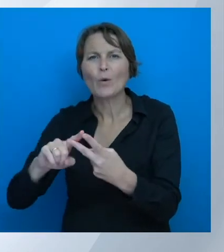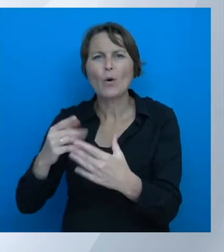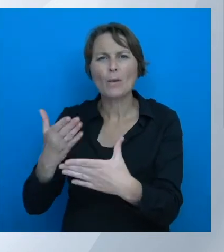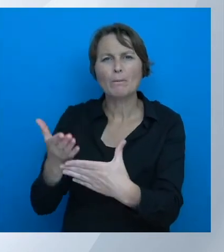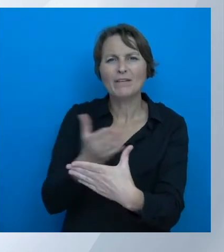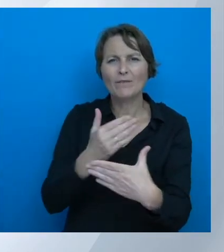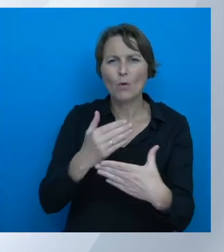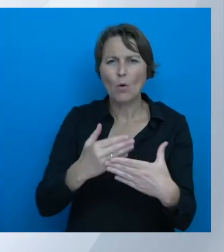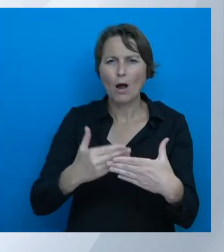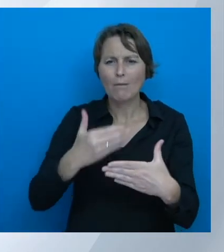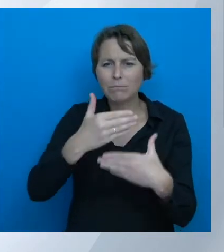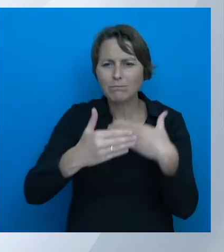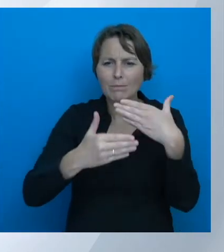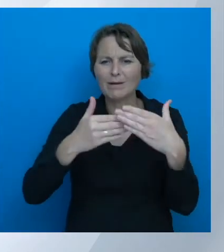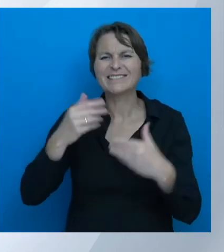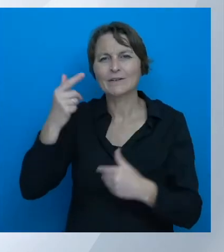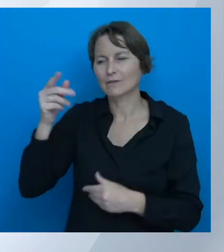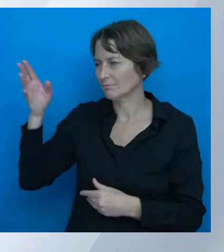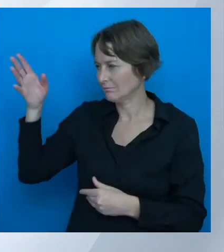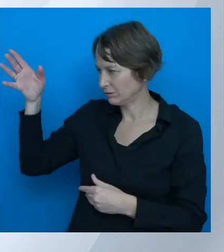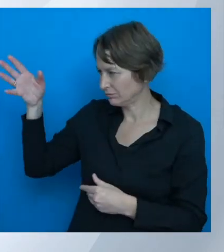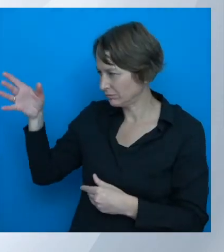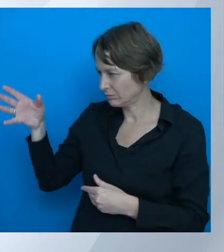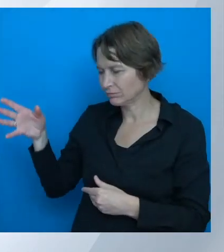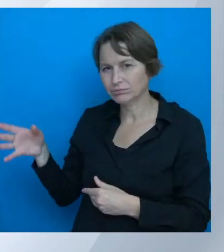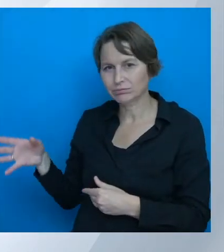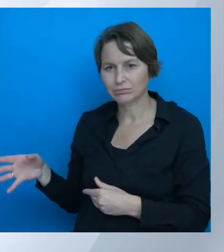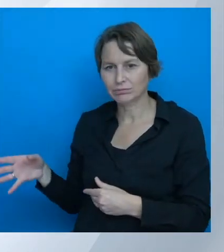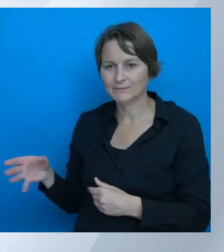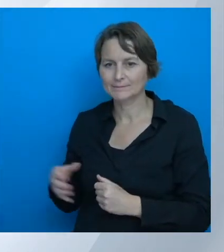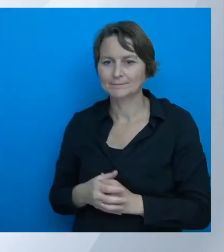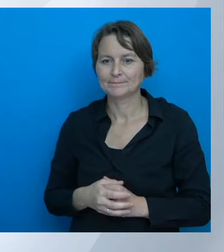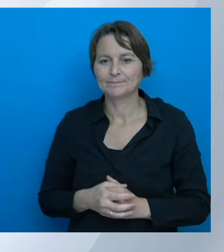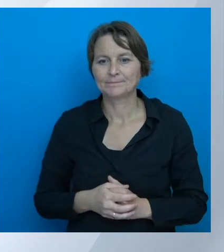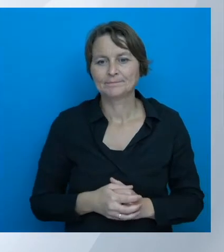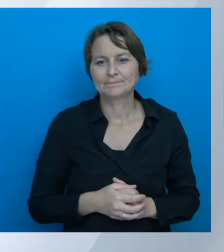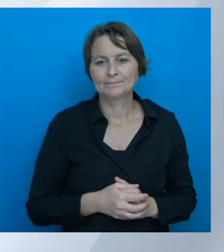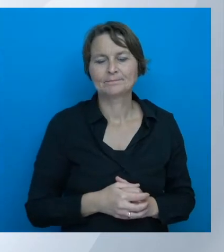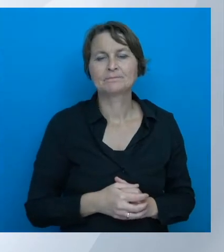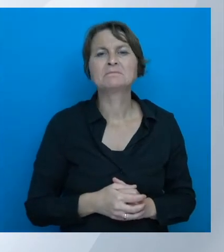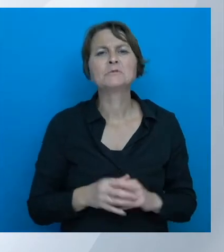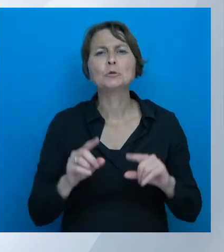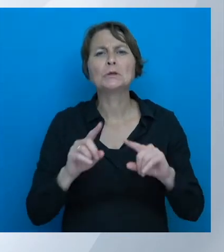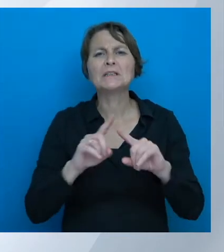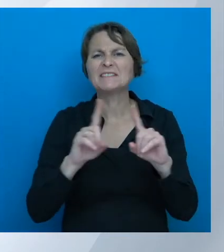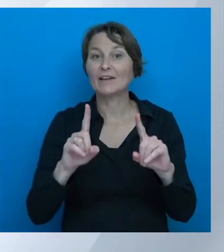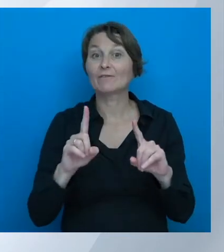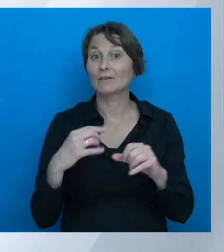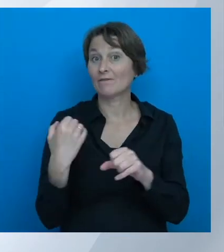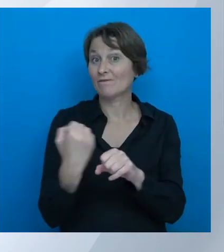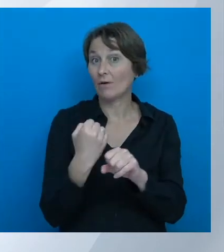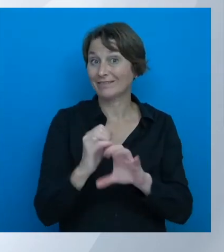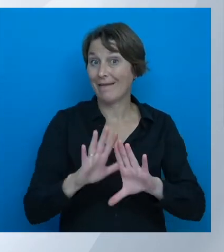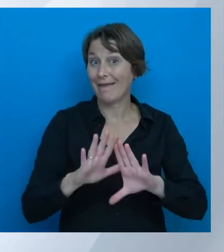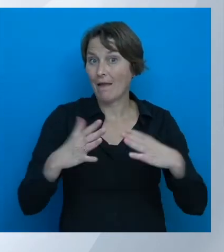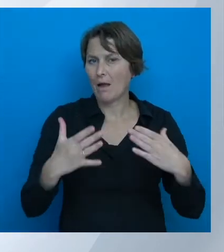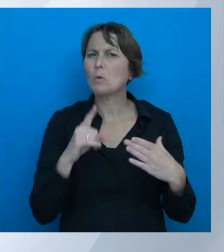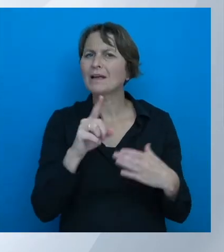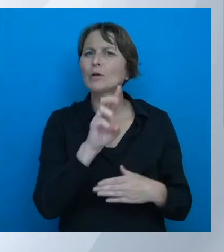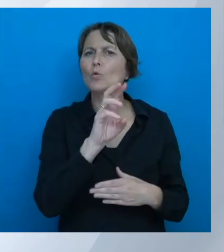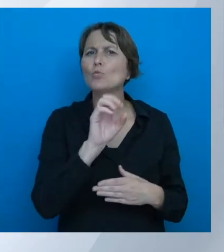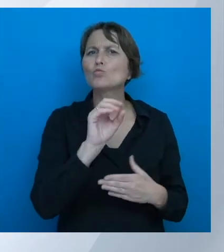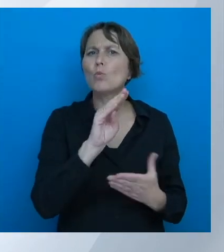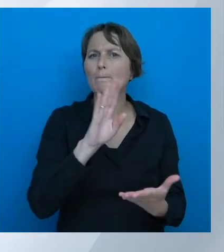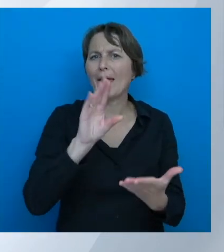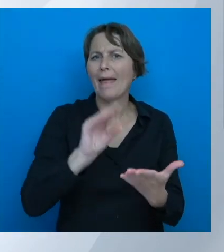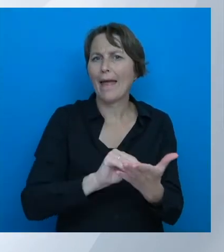DB triggers, HTTP triggers. You can also trigger a function via a web request. You don't actually have to build the API that I